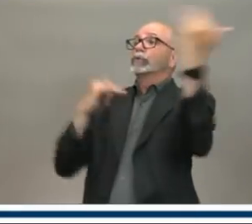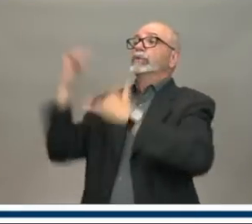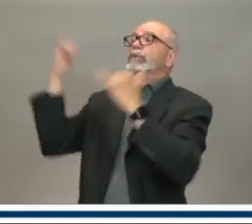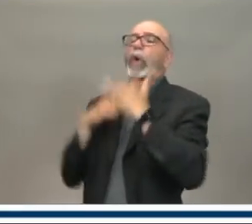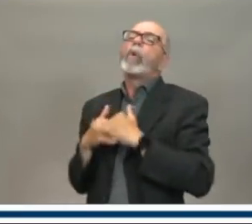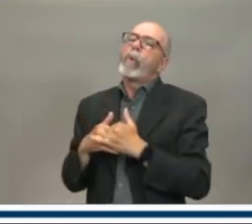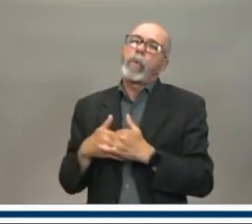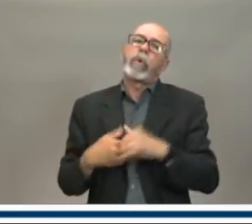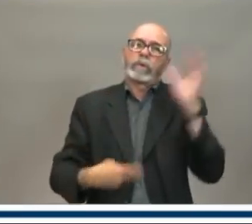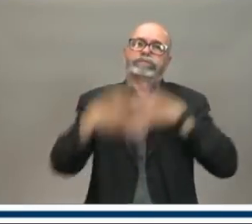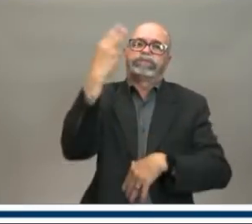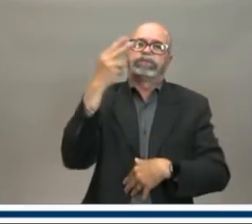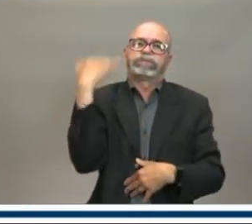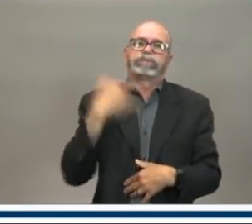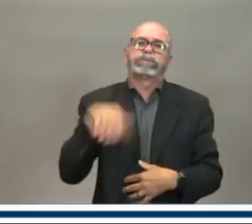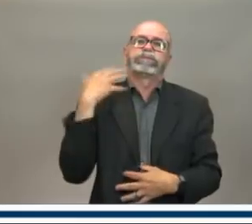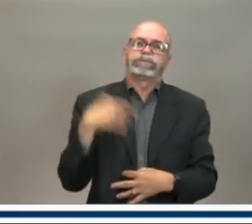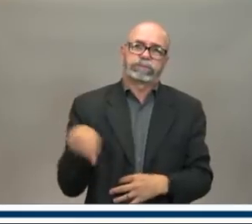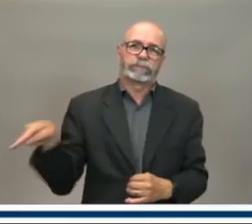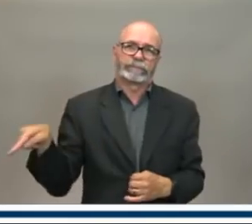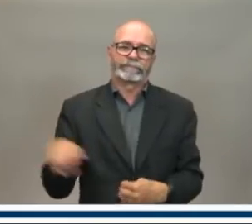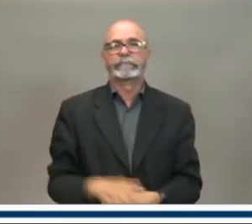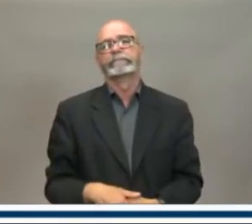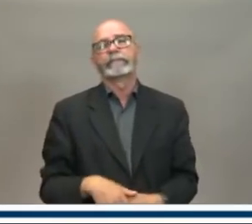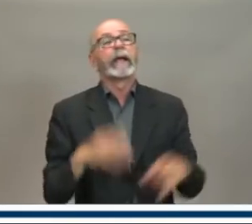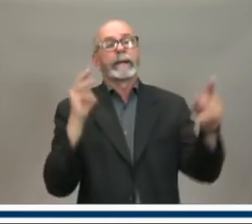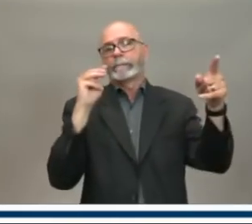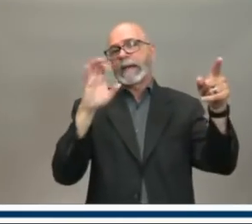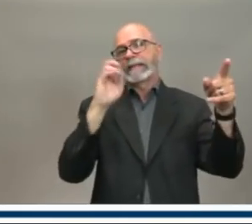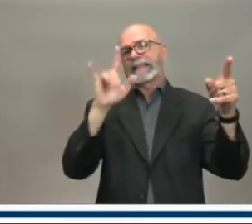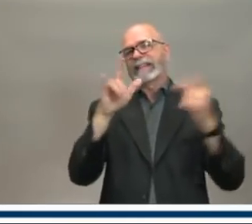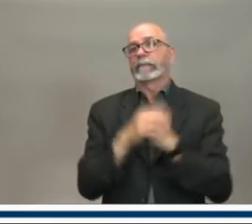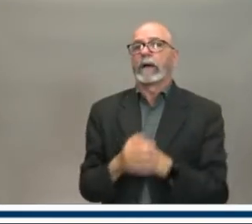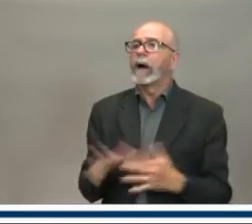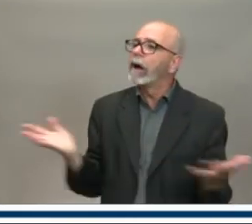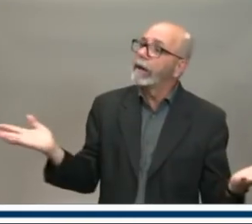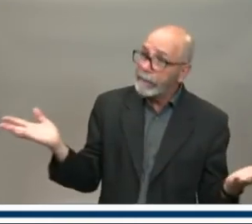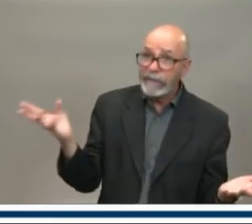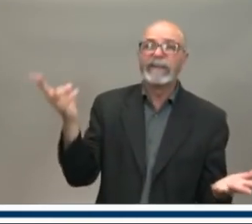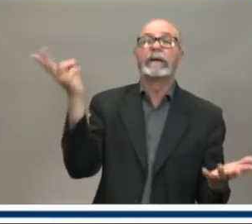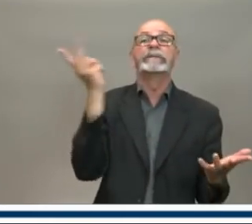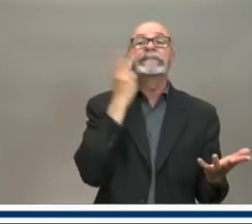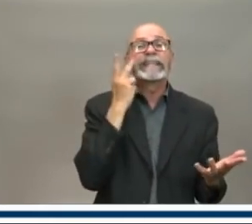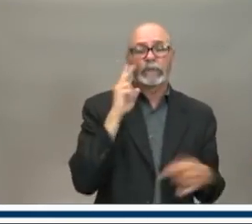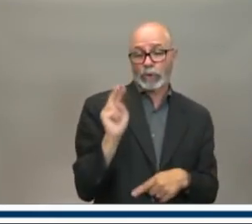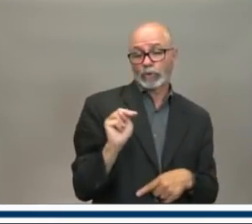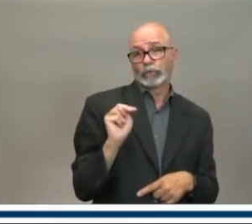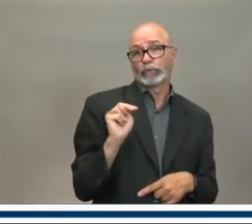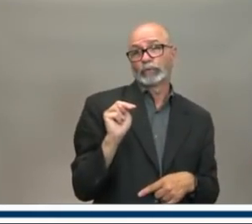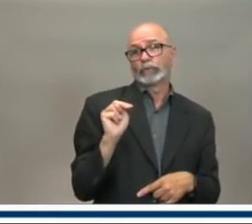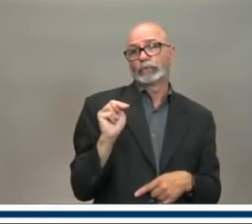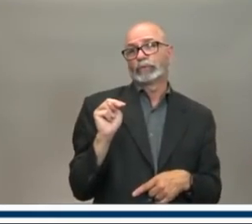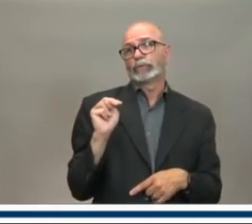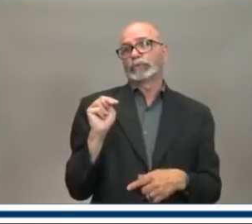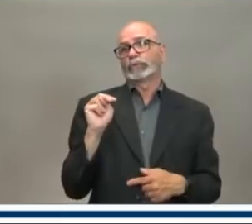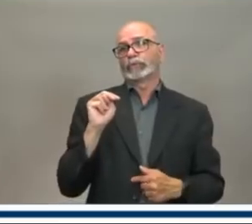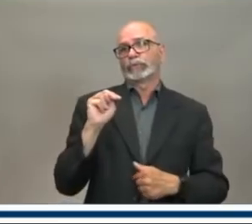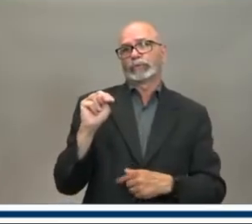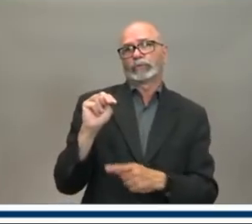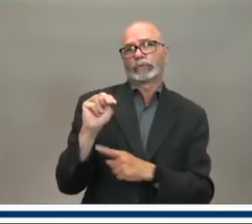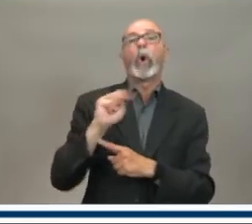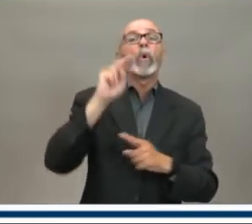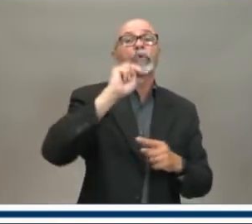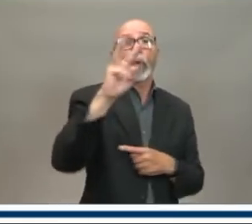it's also to recognize, as we've said many times, Northwood is the largest long-term care facility east of Montreal. We have